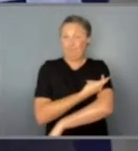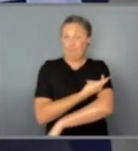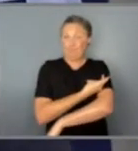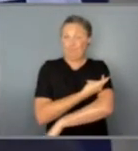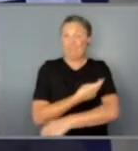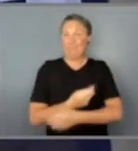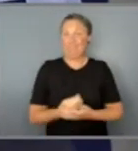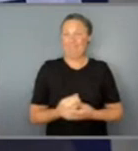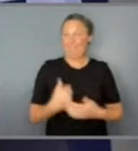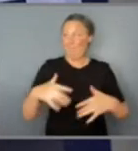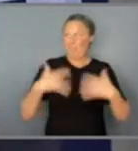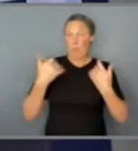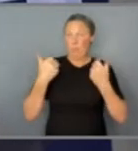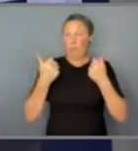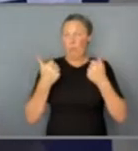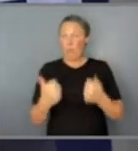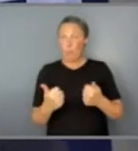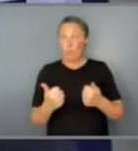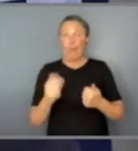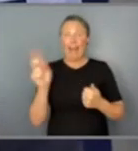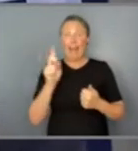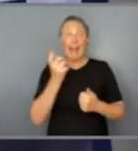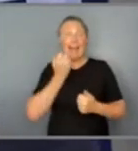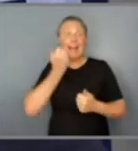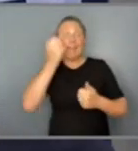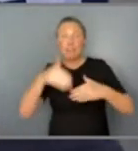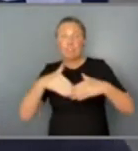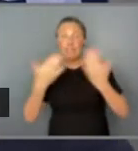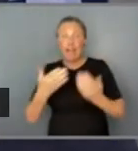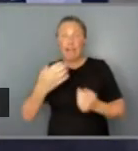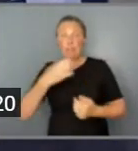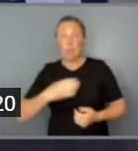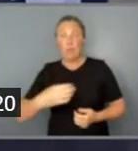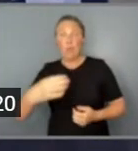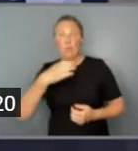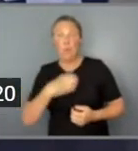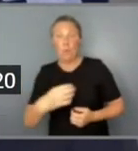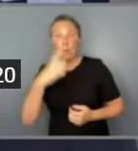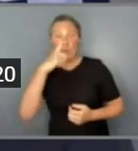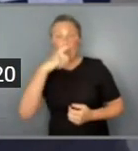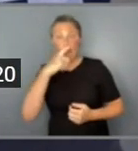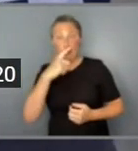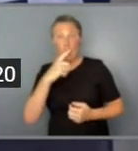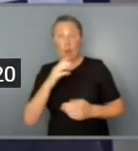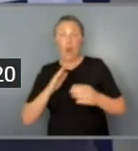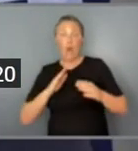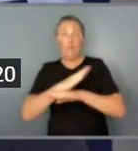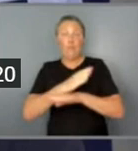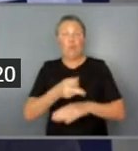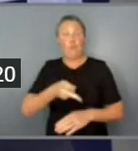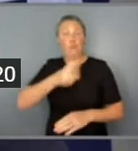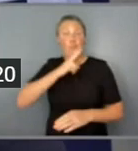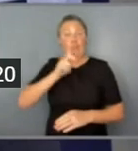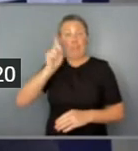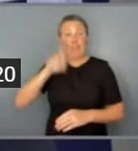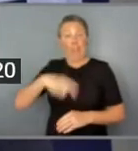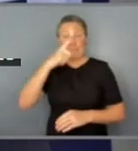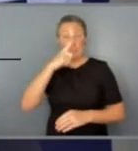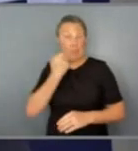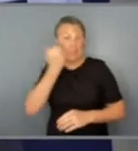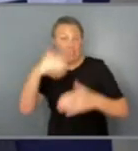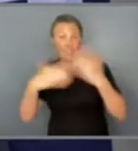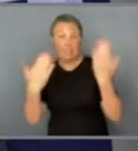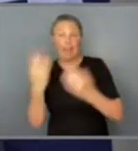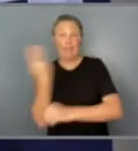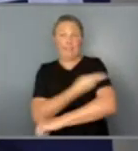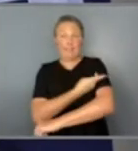we've been able to lift the daily rate of vaccinations to well up over 200,000 now a day. And we need to keep that